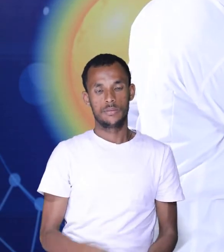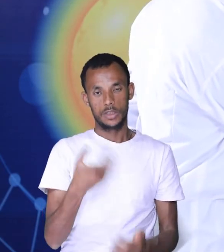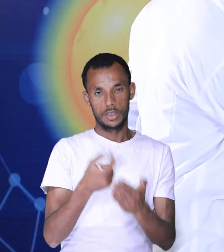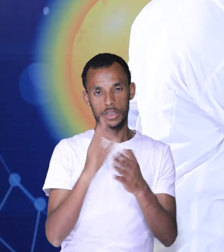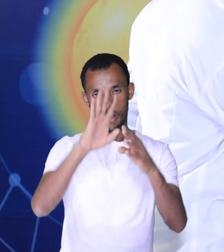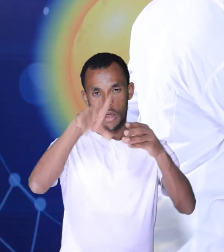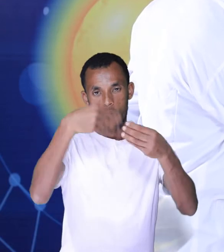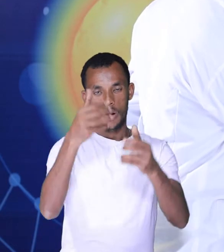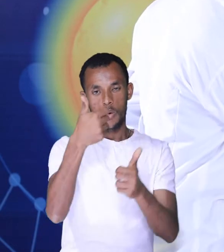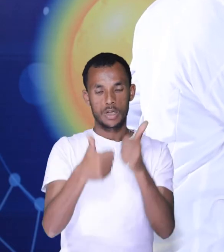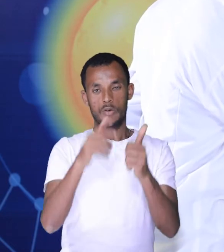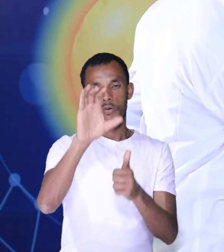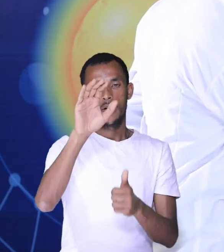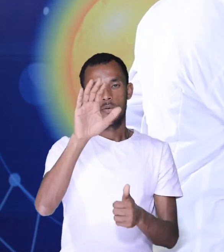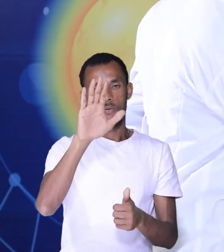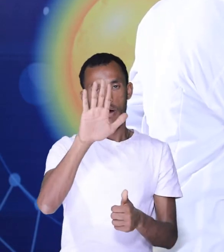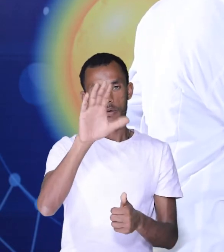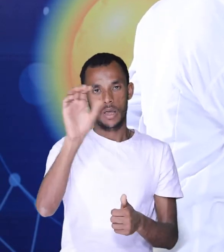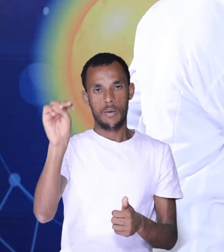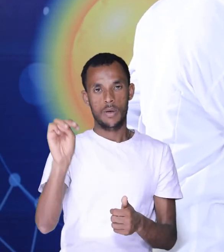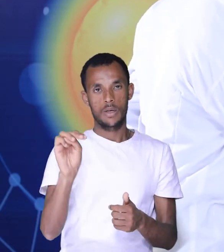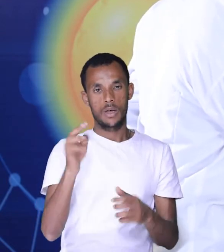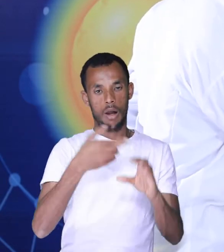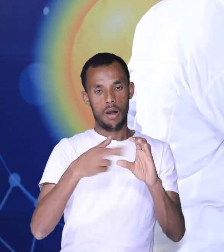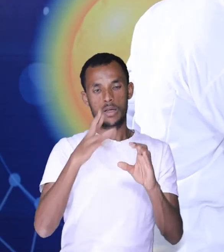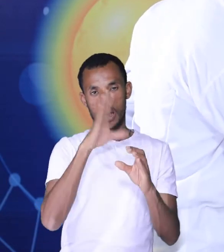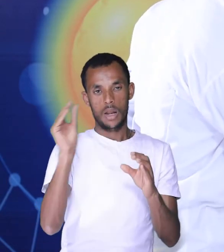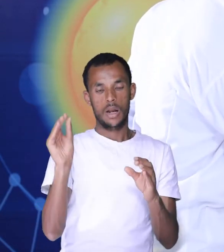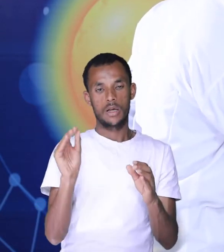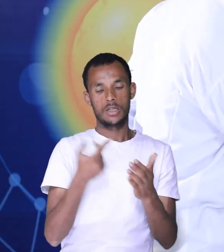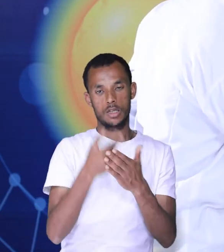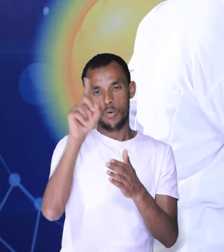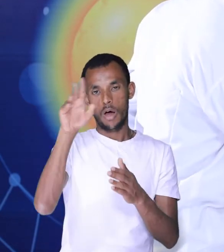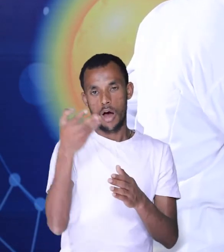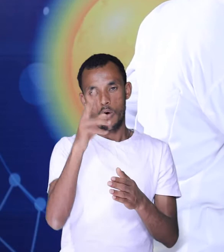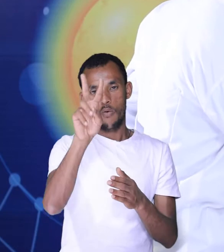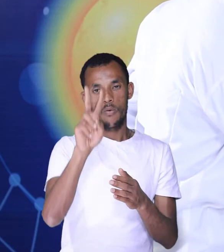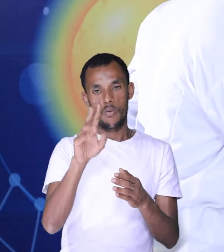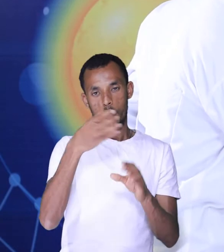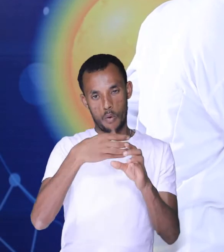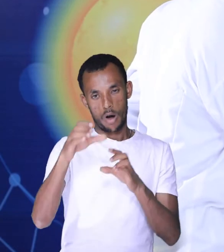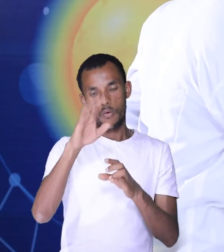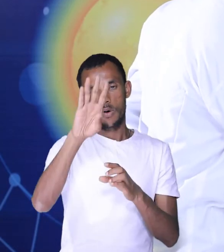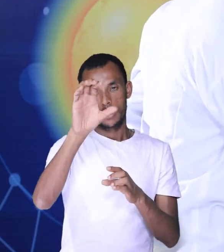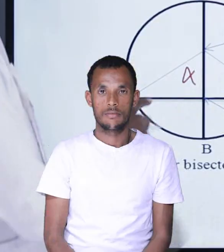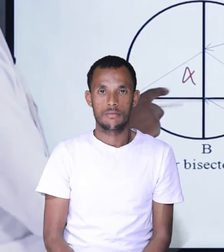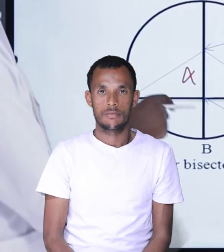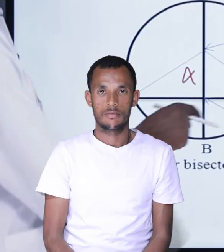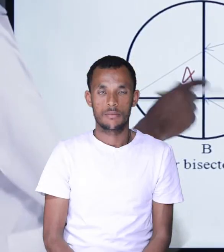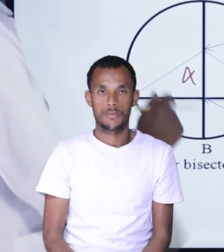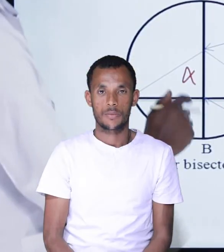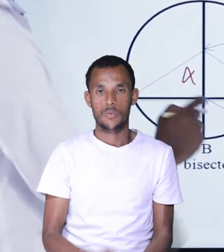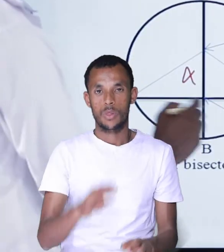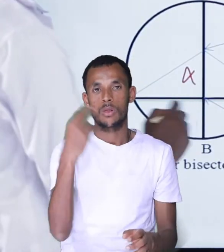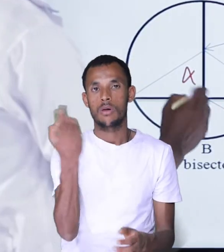This is given, which is 5 centimeter because the radius. And this is half of the chord, that is 4 centimeter. Okay,